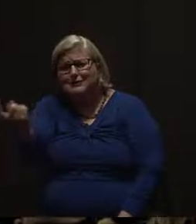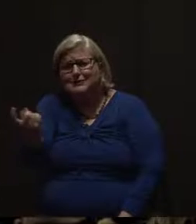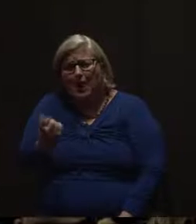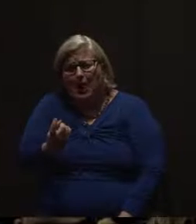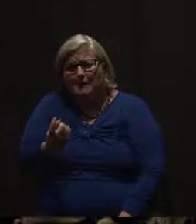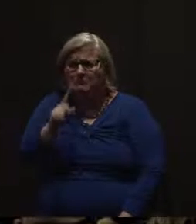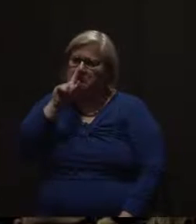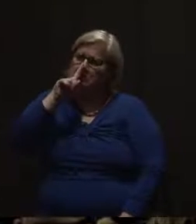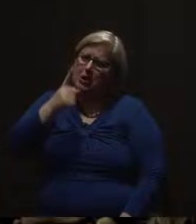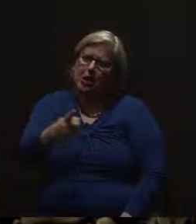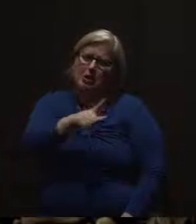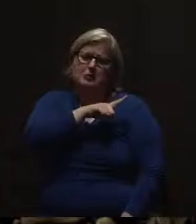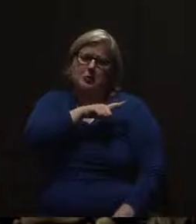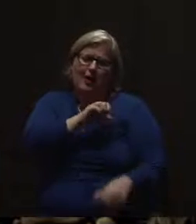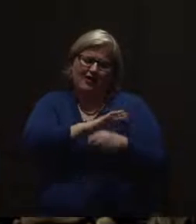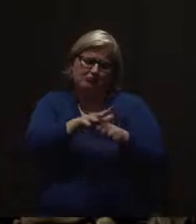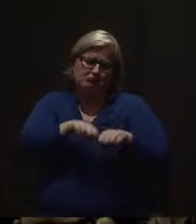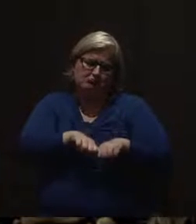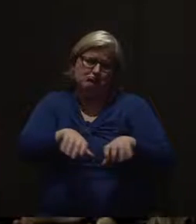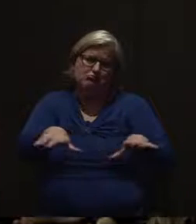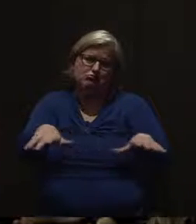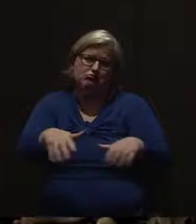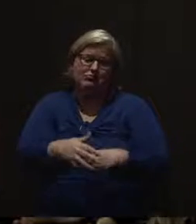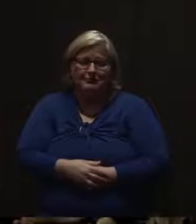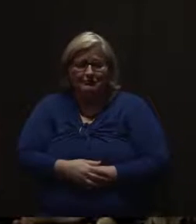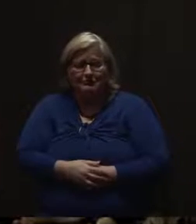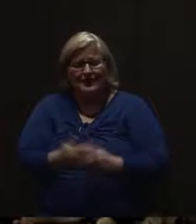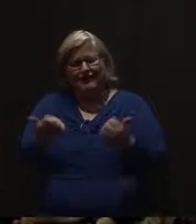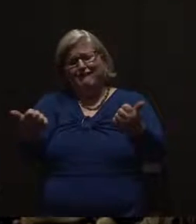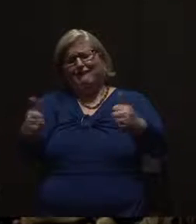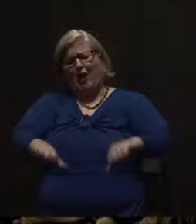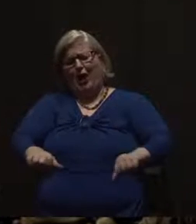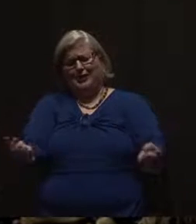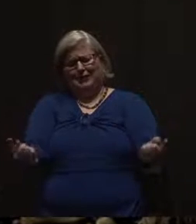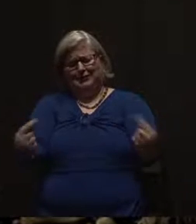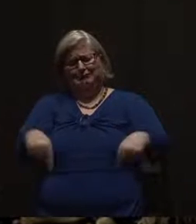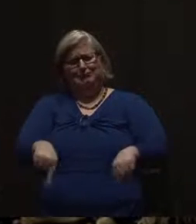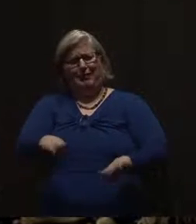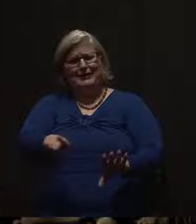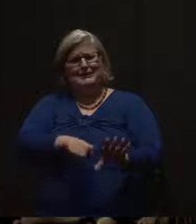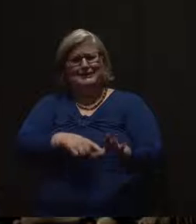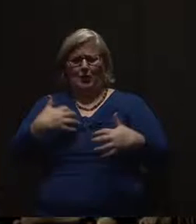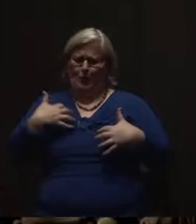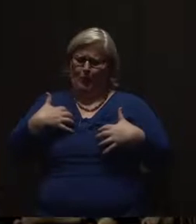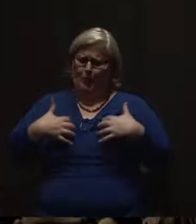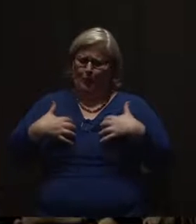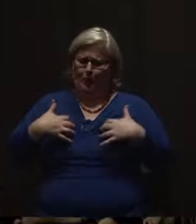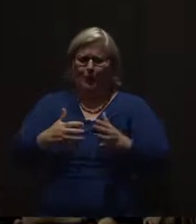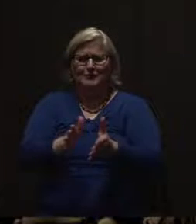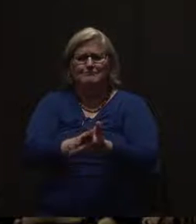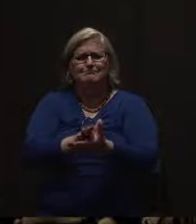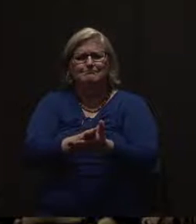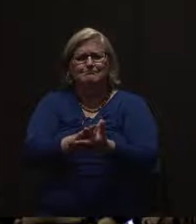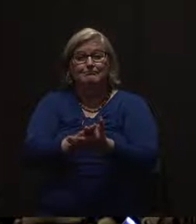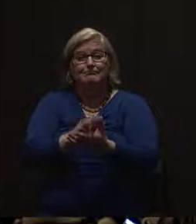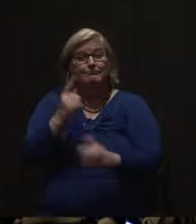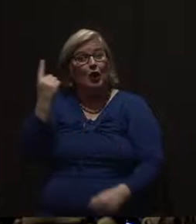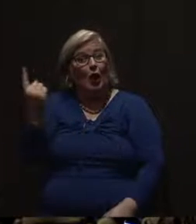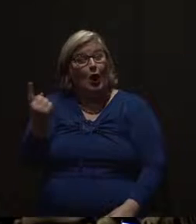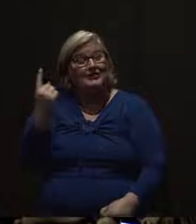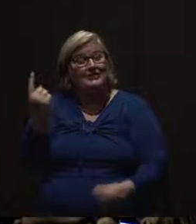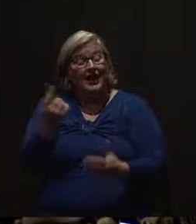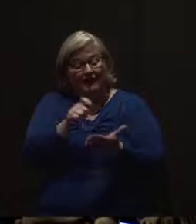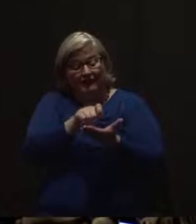it. And this year, for our Jubilee, you could make it. Wonderful. Mithu Sanyal is a novelist,